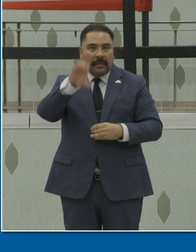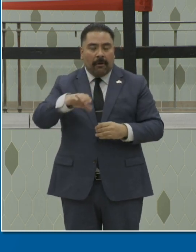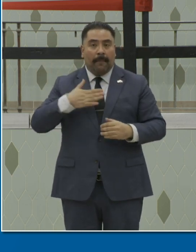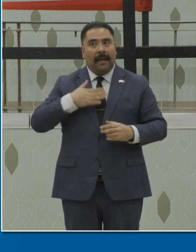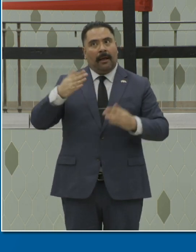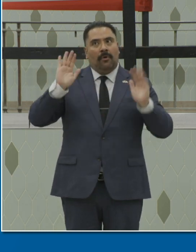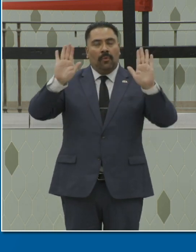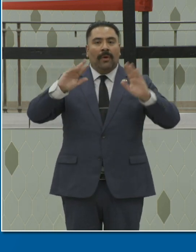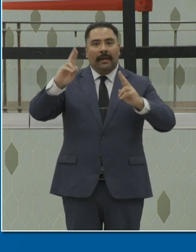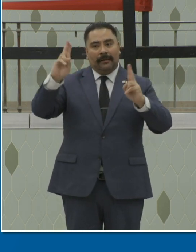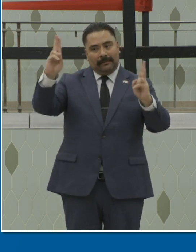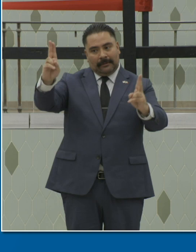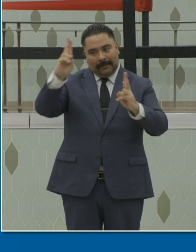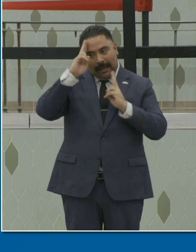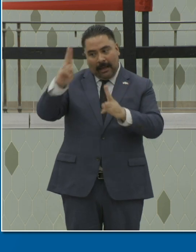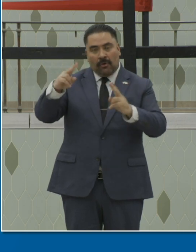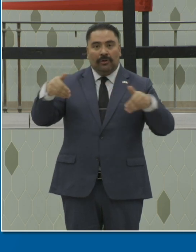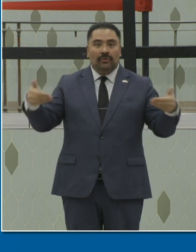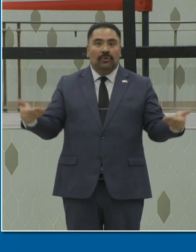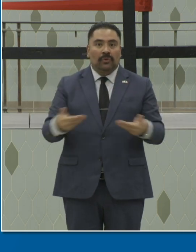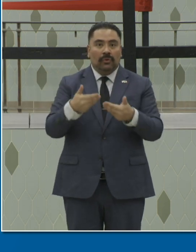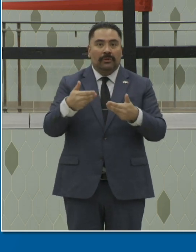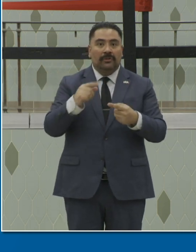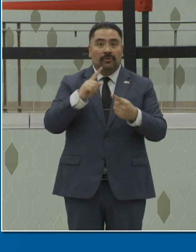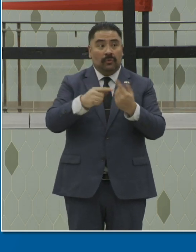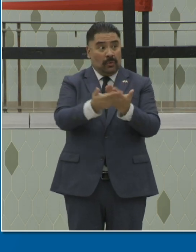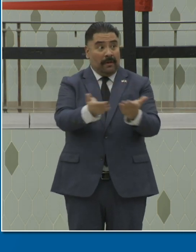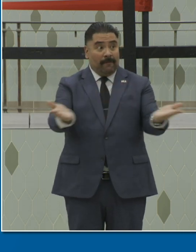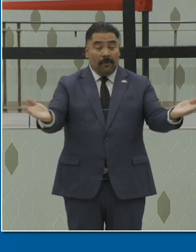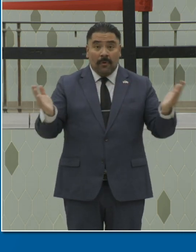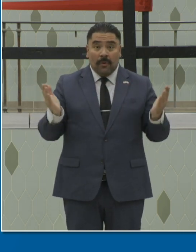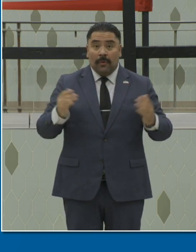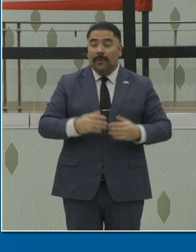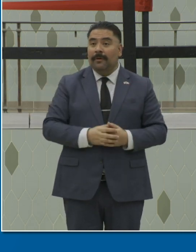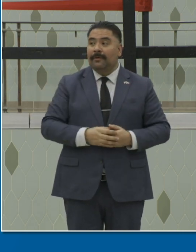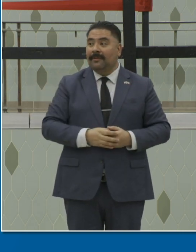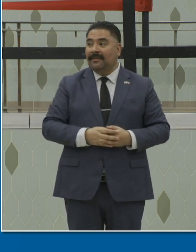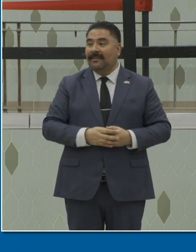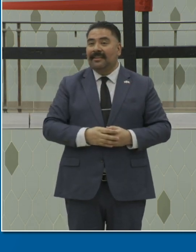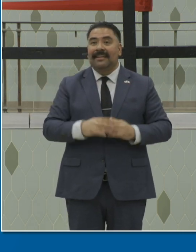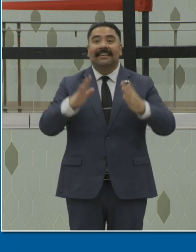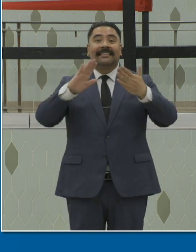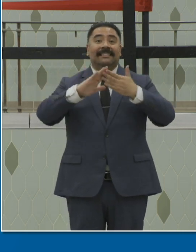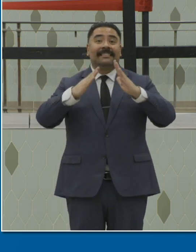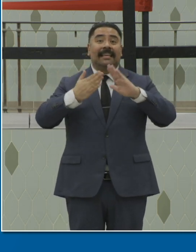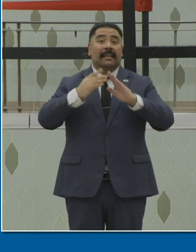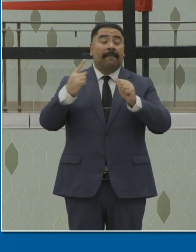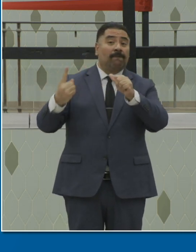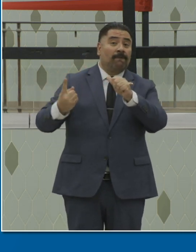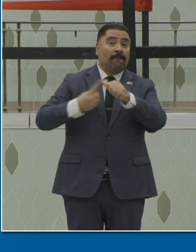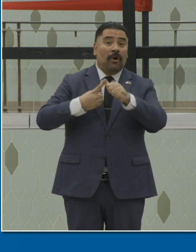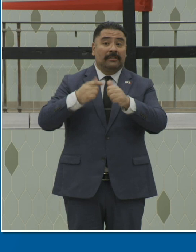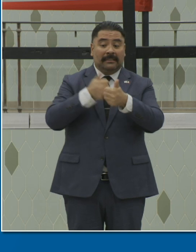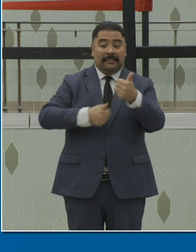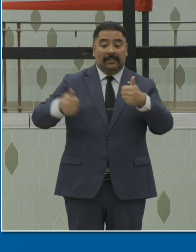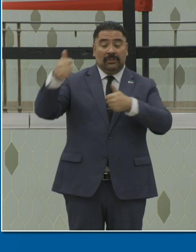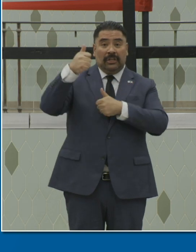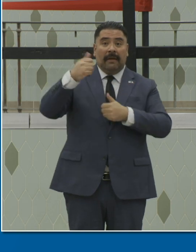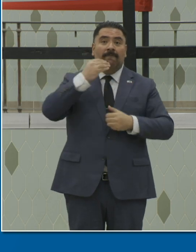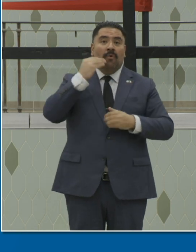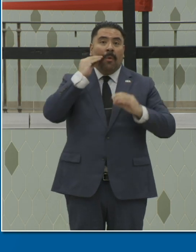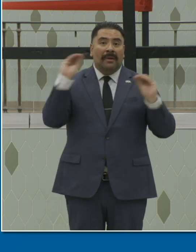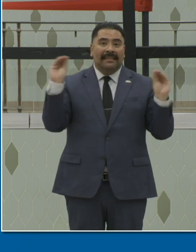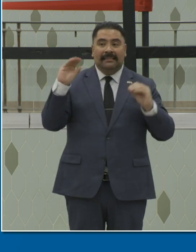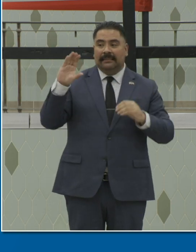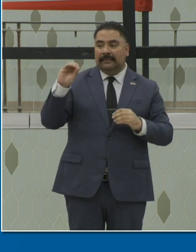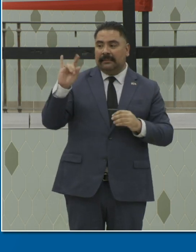of course, to introduce to everyone the city's first ever chief homelessness